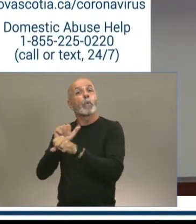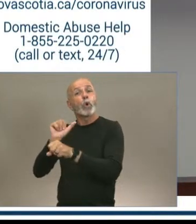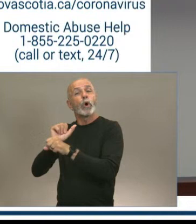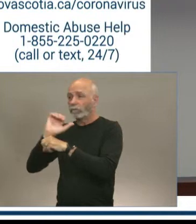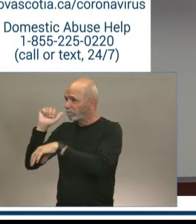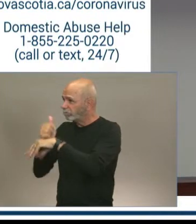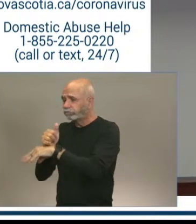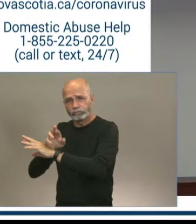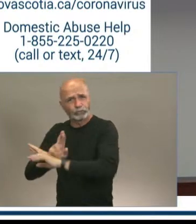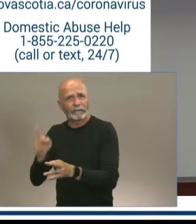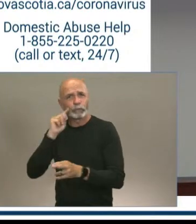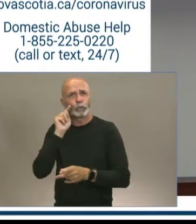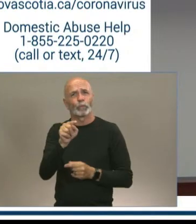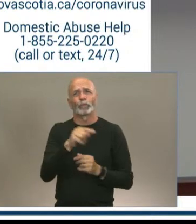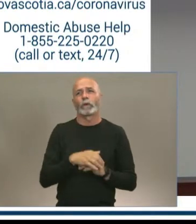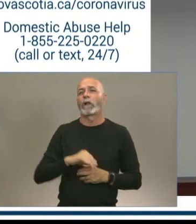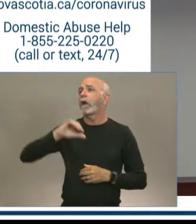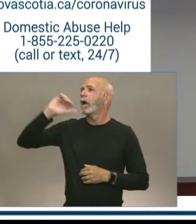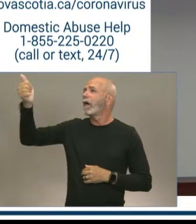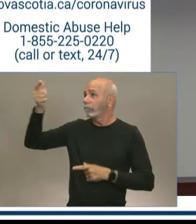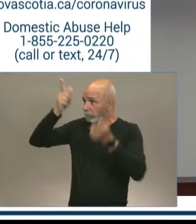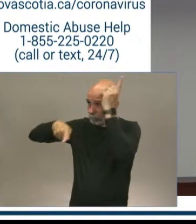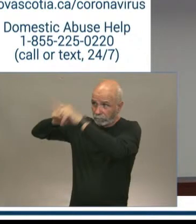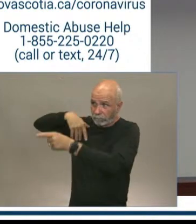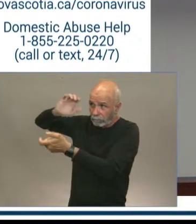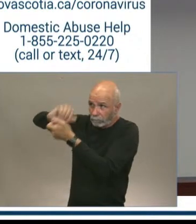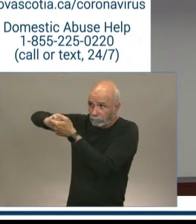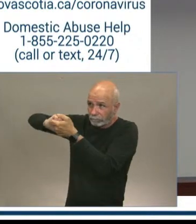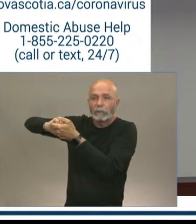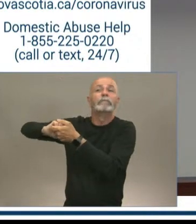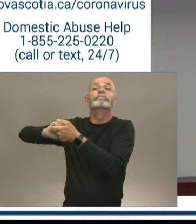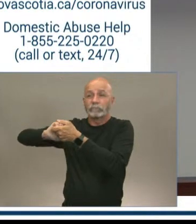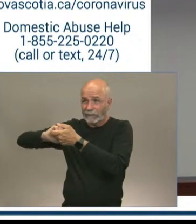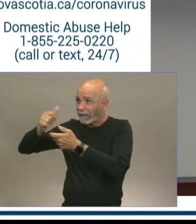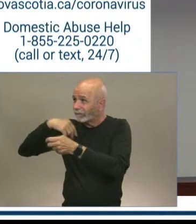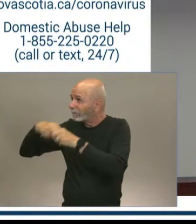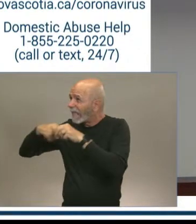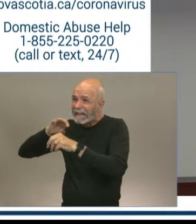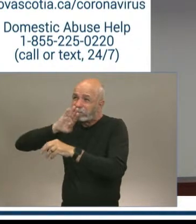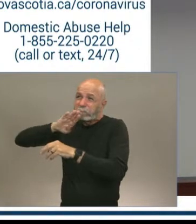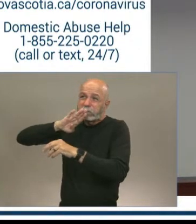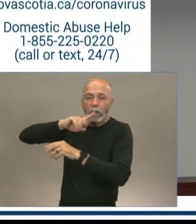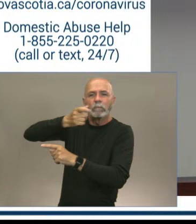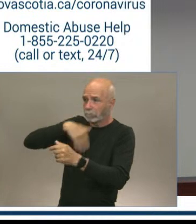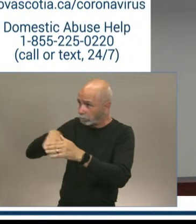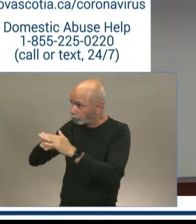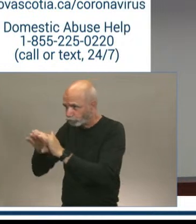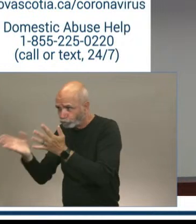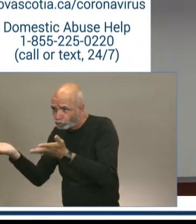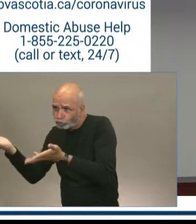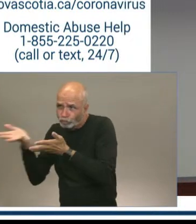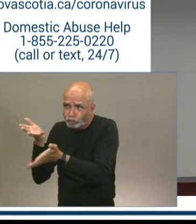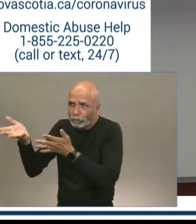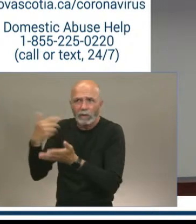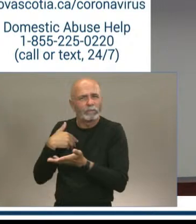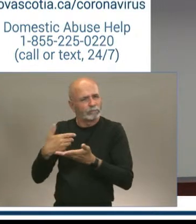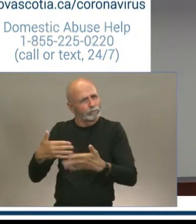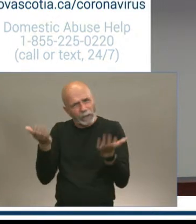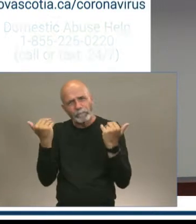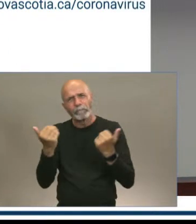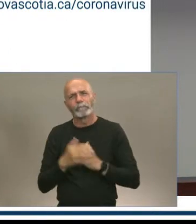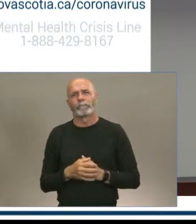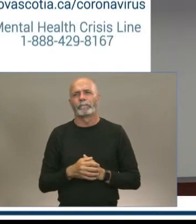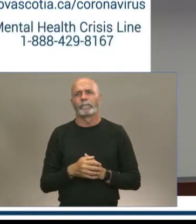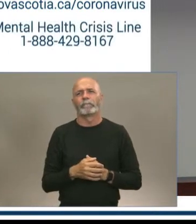working with partners to make sure accessibility is as optimal for them as possible. The other piece is